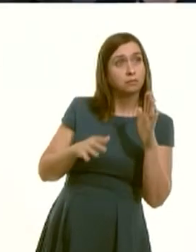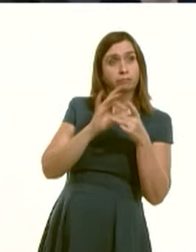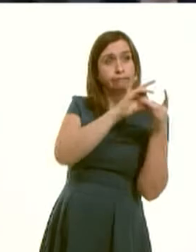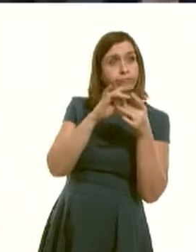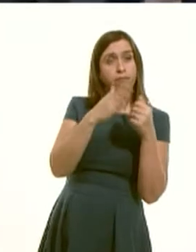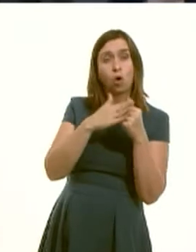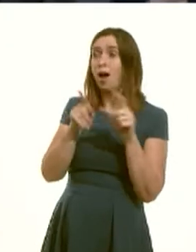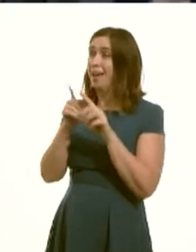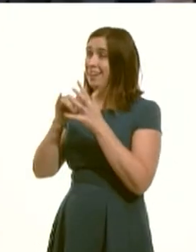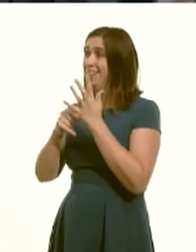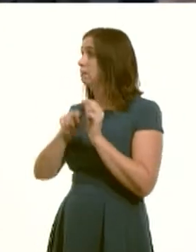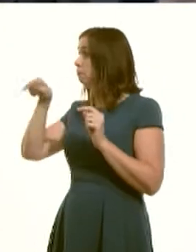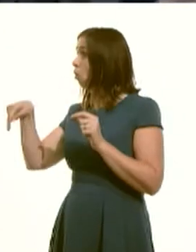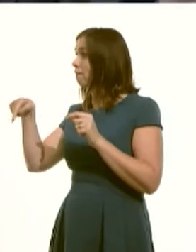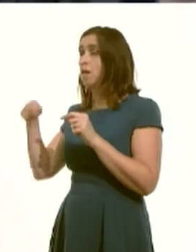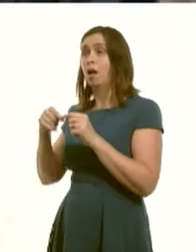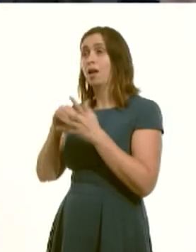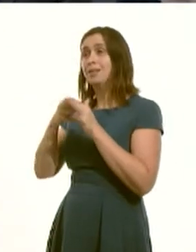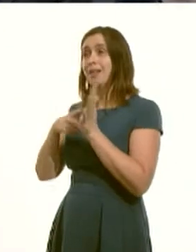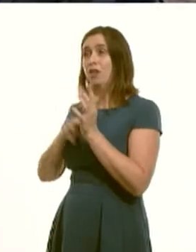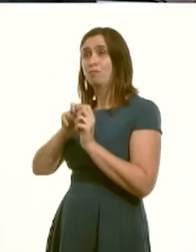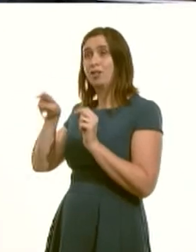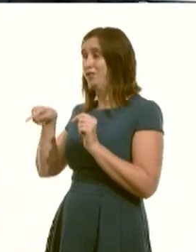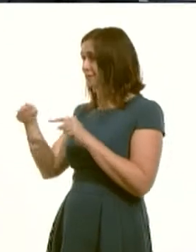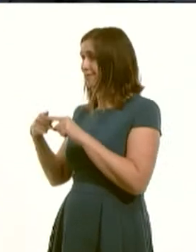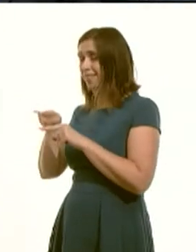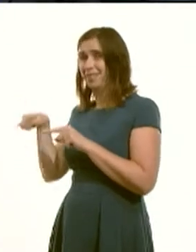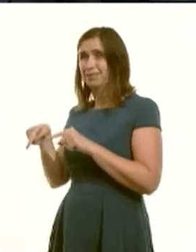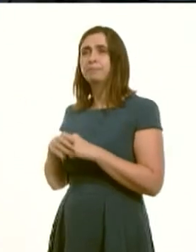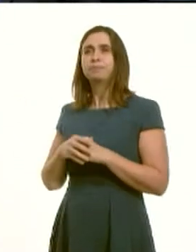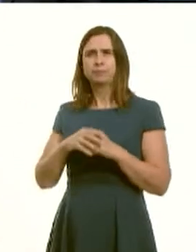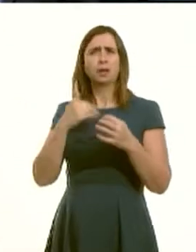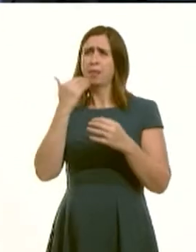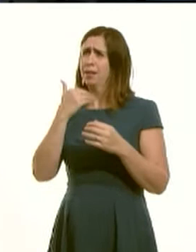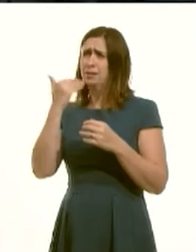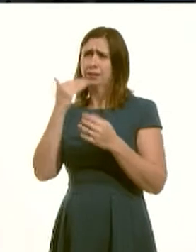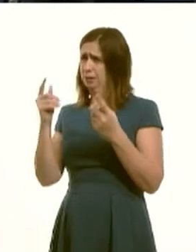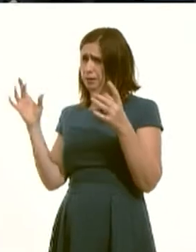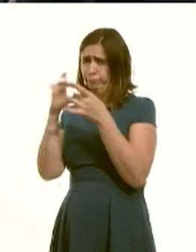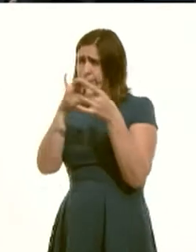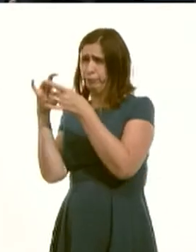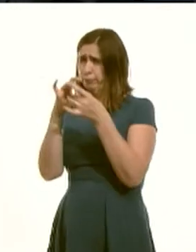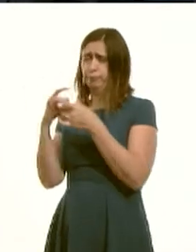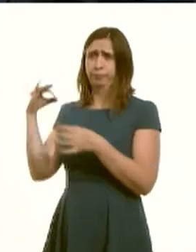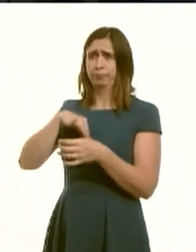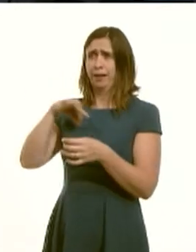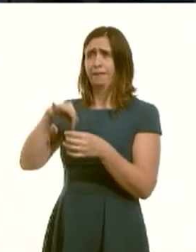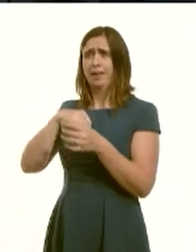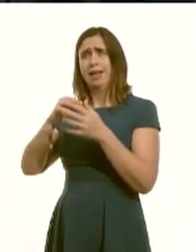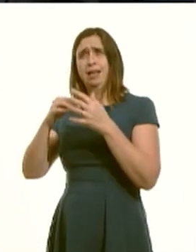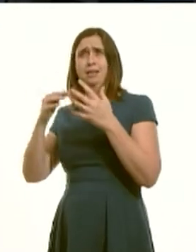Minister. There are already significant academic, economic, transport and energy links between Wales and the South